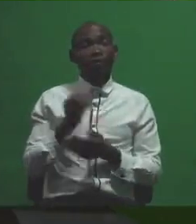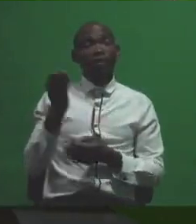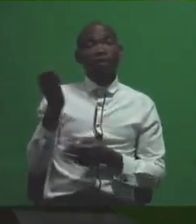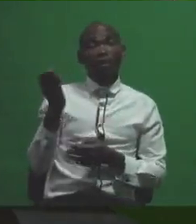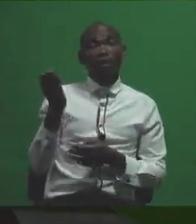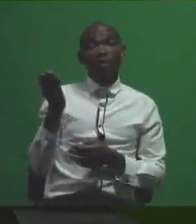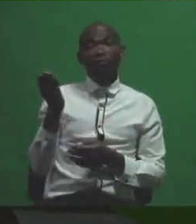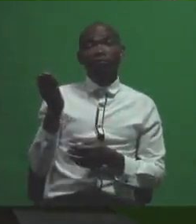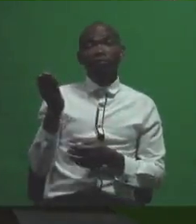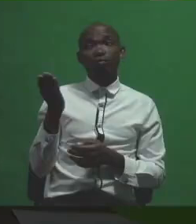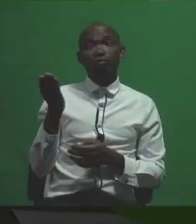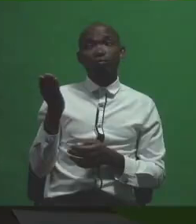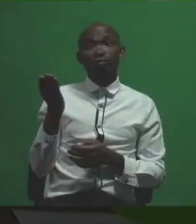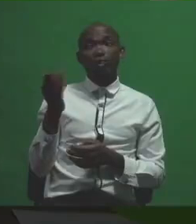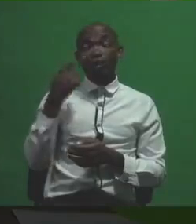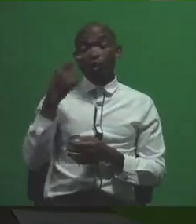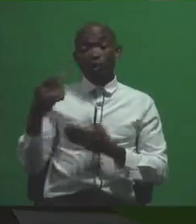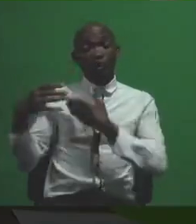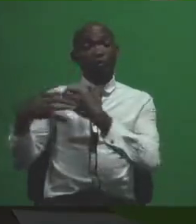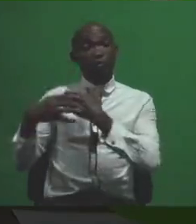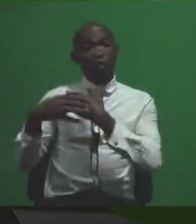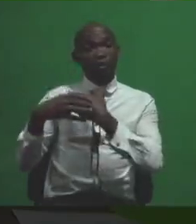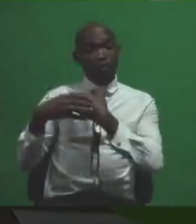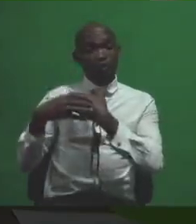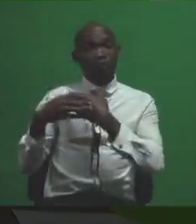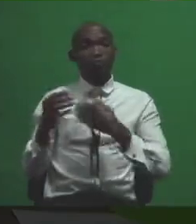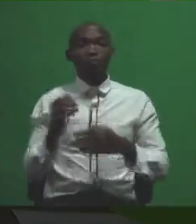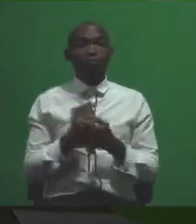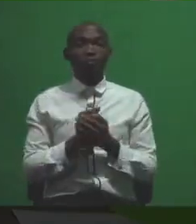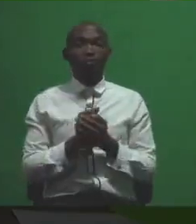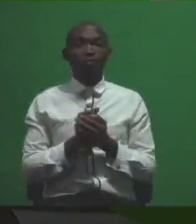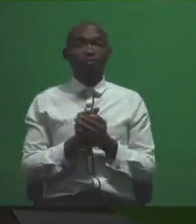Here, we have that picture.